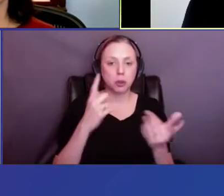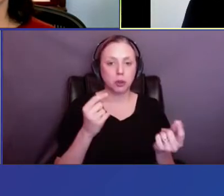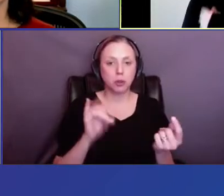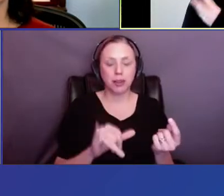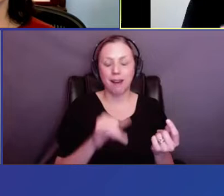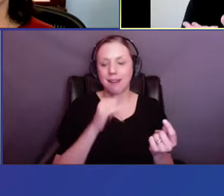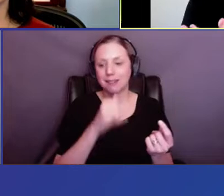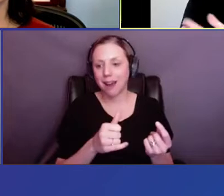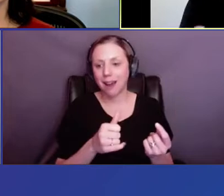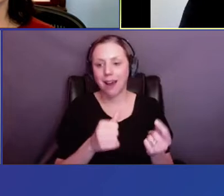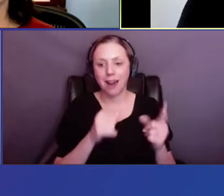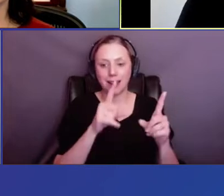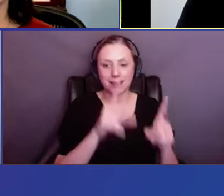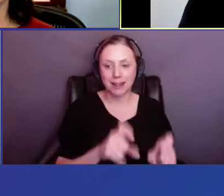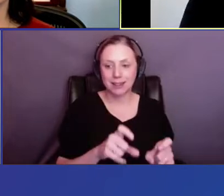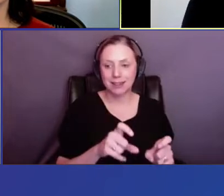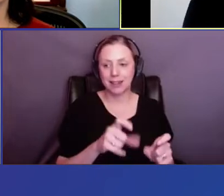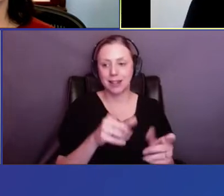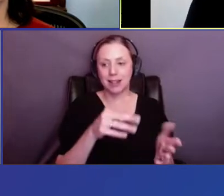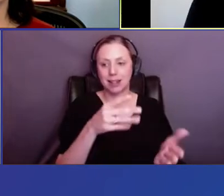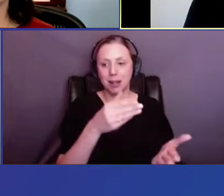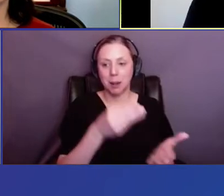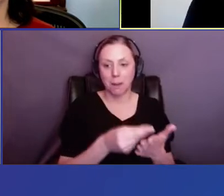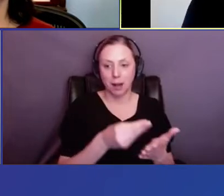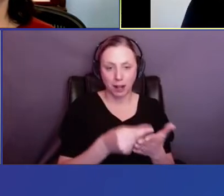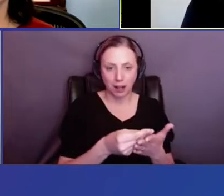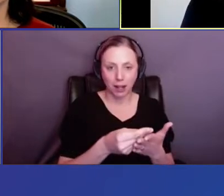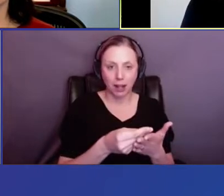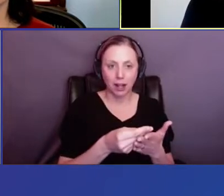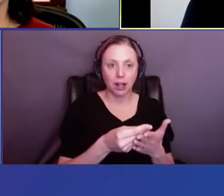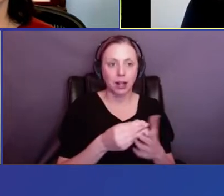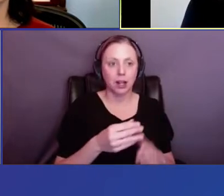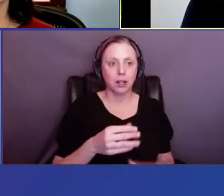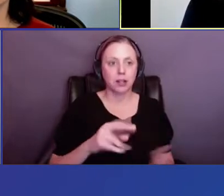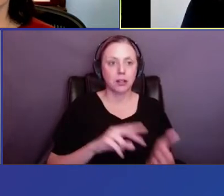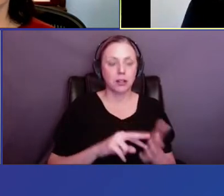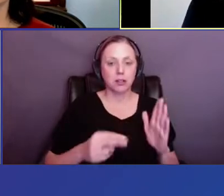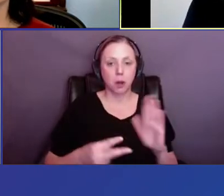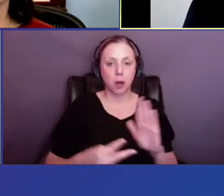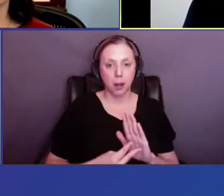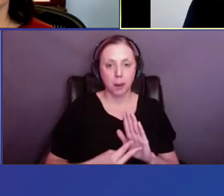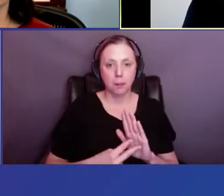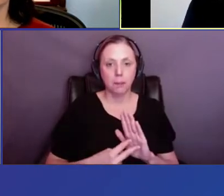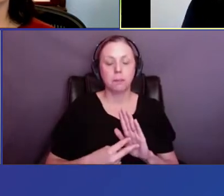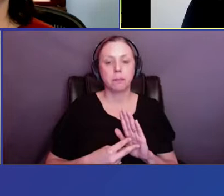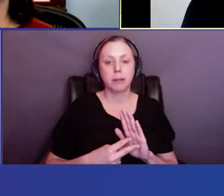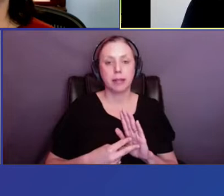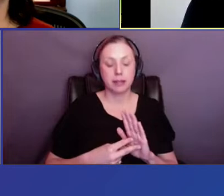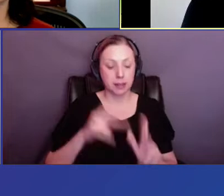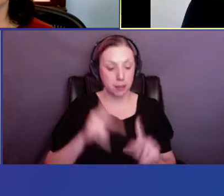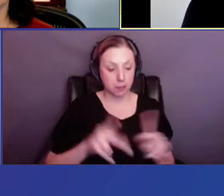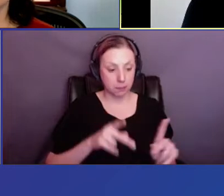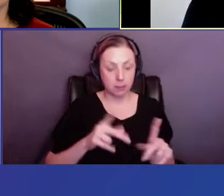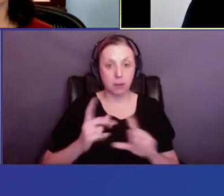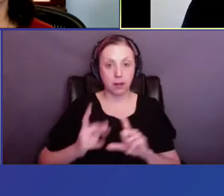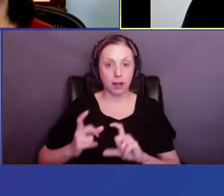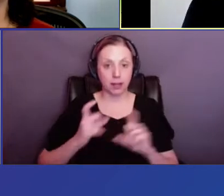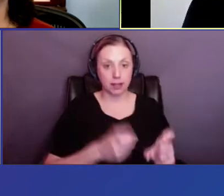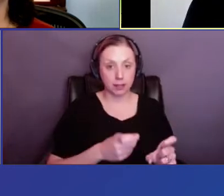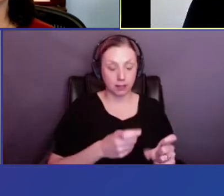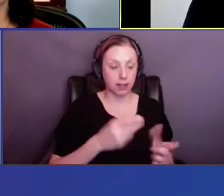tested funding. And so basically you need to ensure that the folks that you're giving funds to have financial